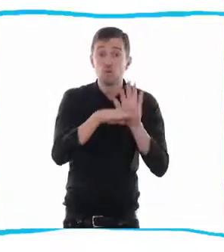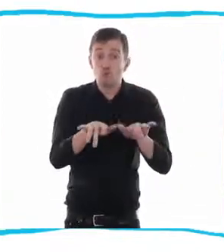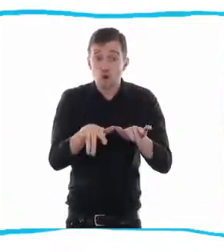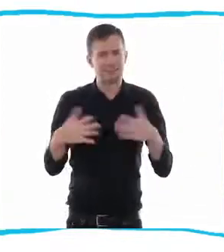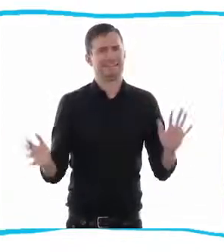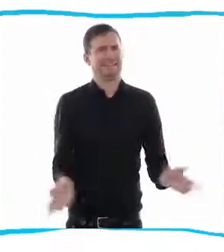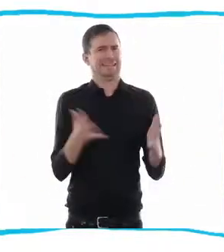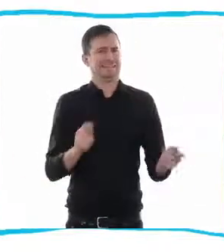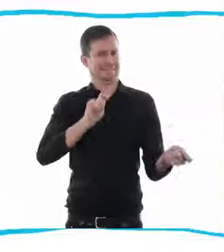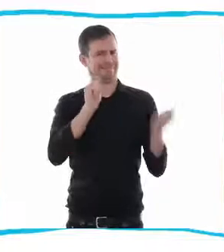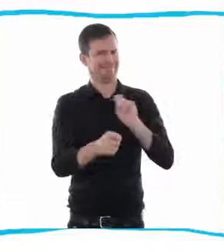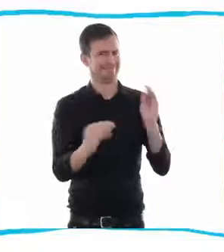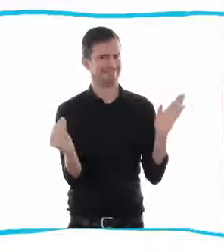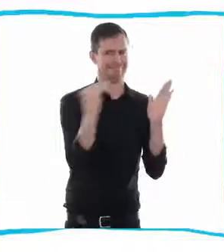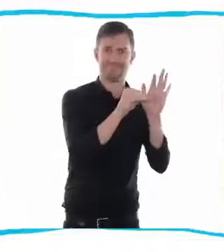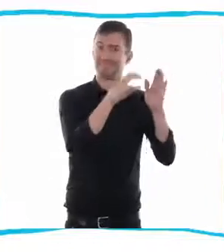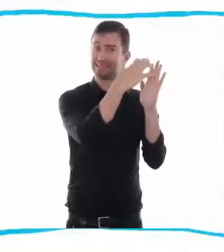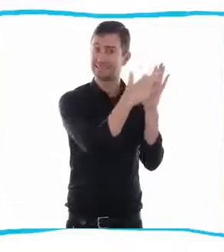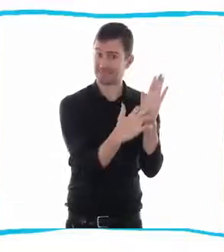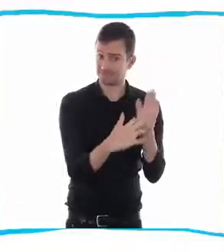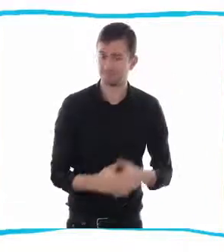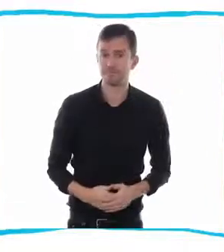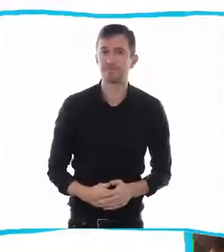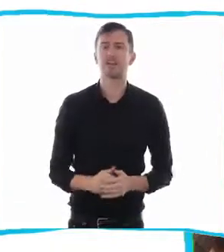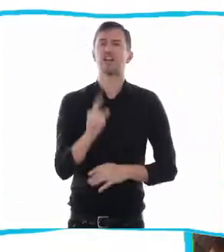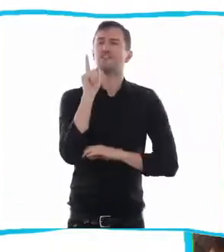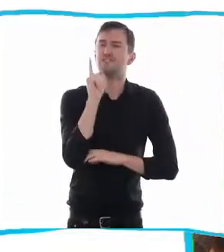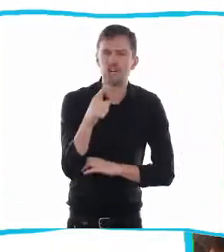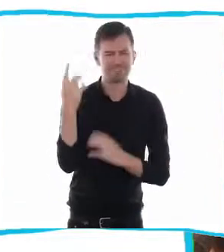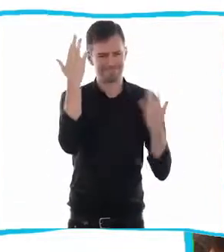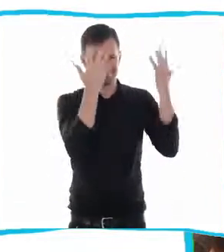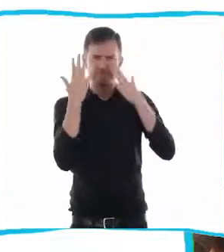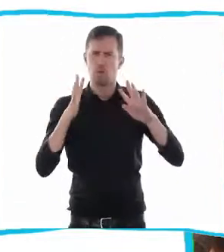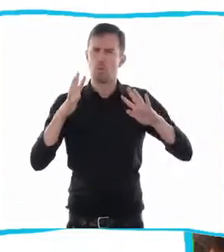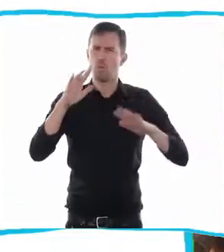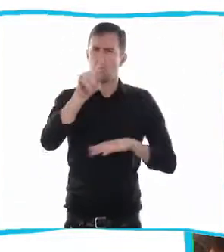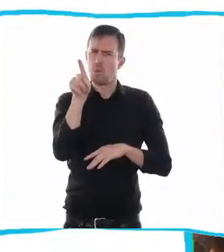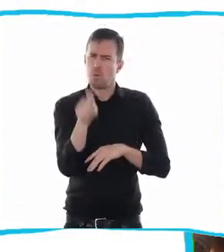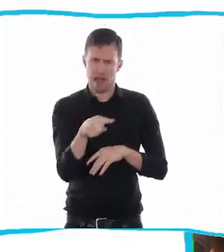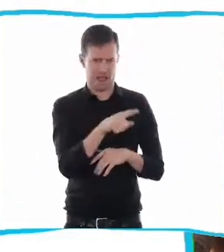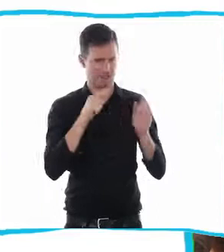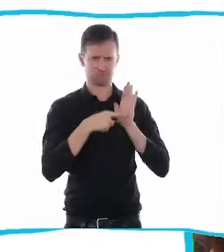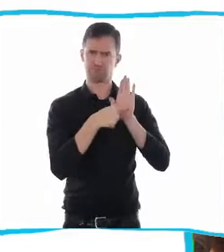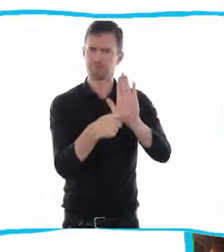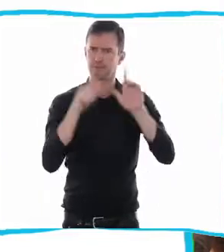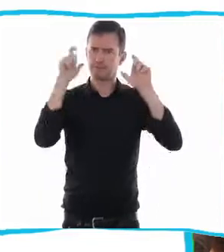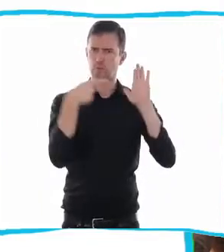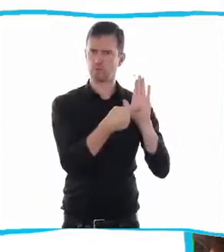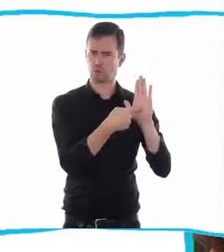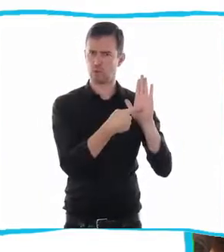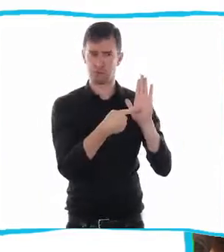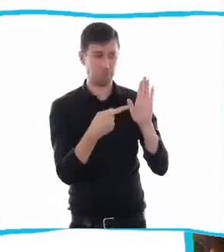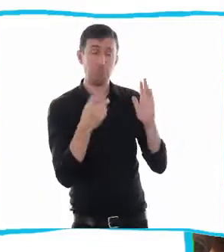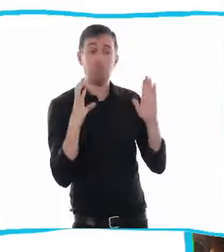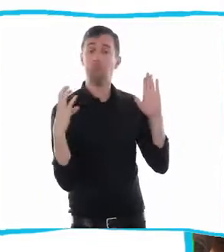there are easy steps to add alternative text. First, decide why you are including the image or the chart. Is it purely